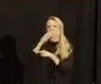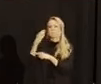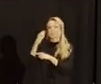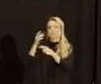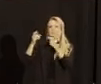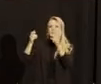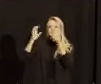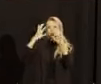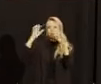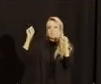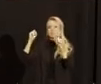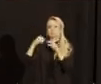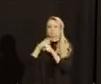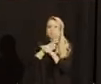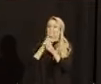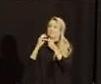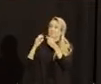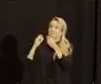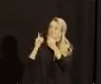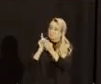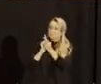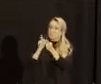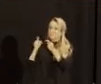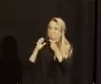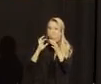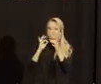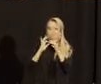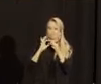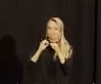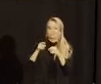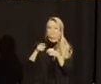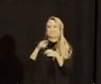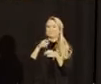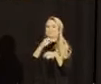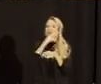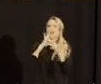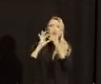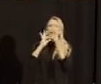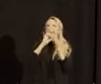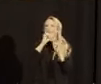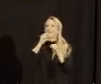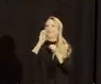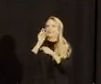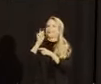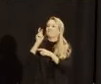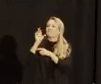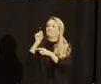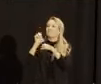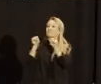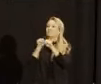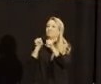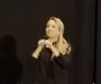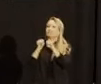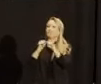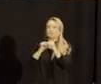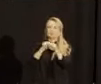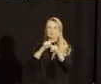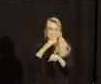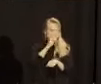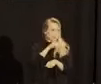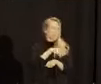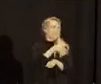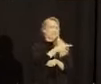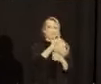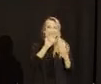great. Try Converse, went home, bought a pair, and every year I'm in my Converse. She is wearing her signature